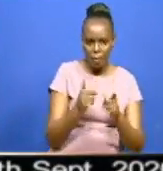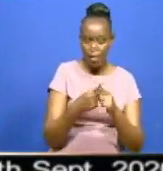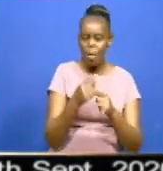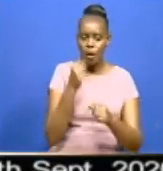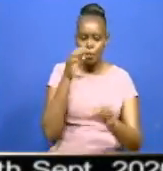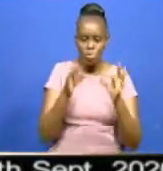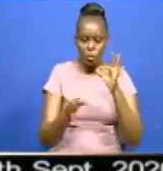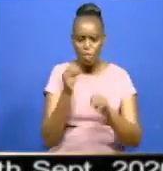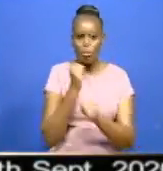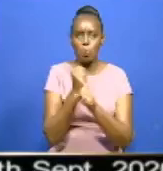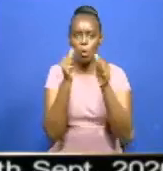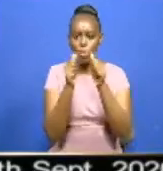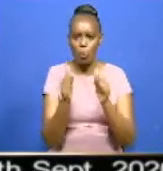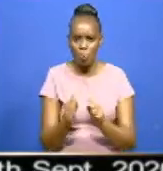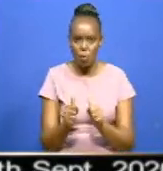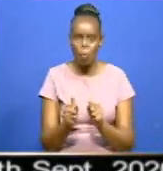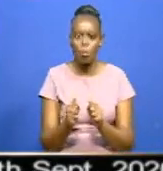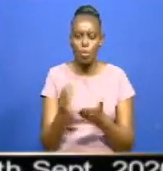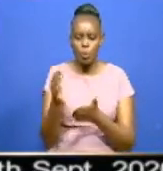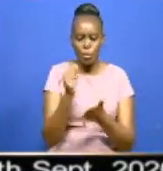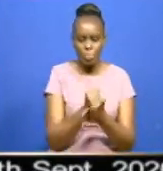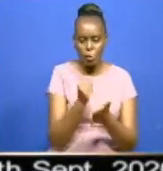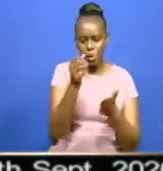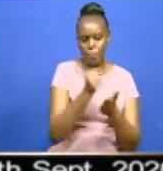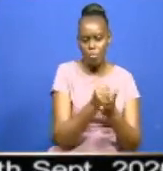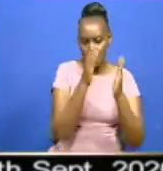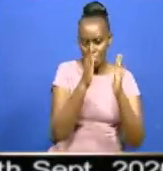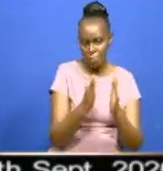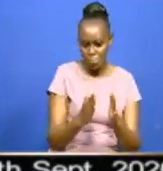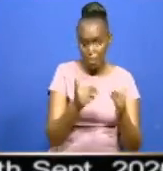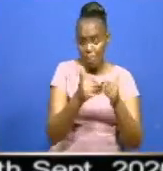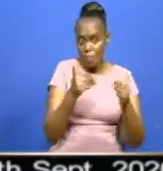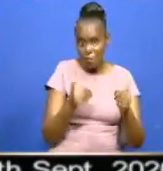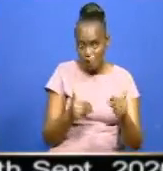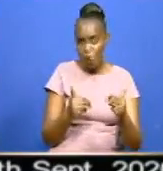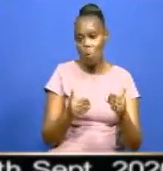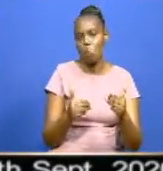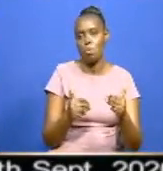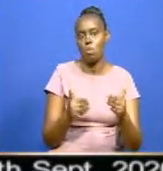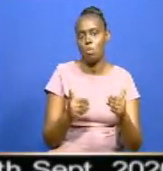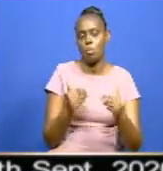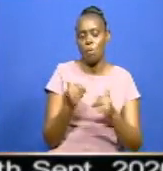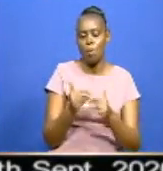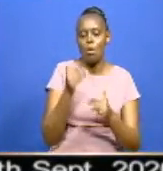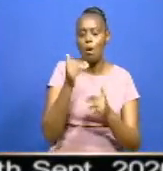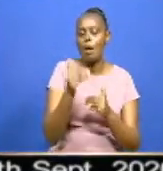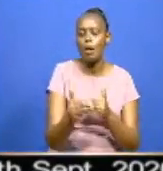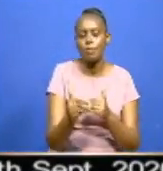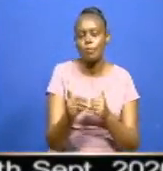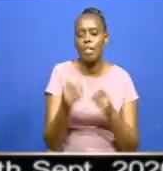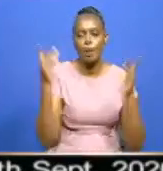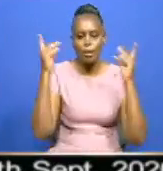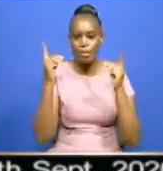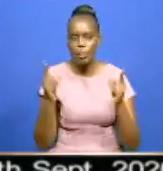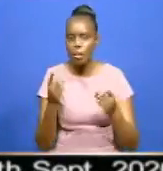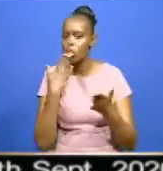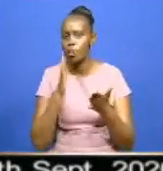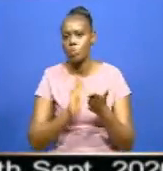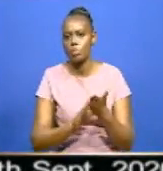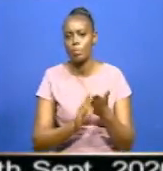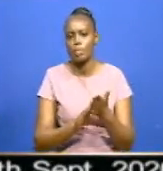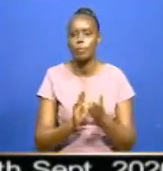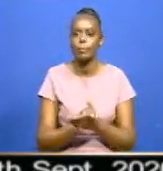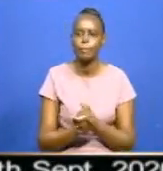justice to the nominees, whether pro or anti the recommendation.